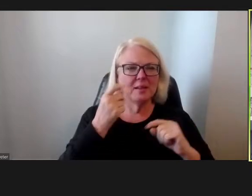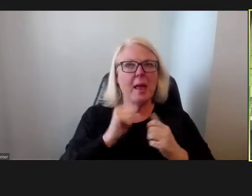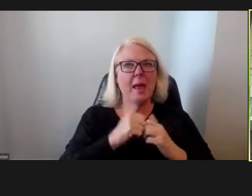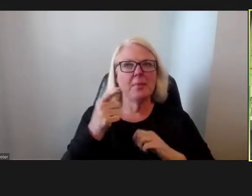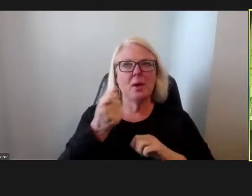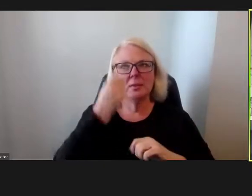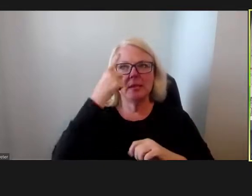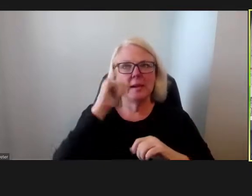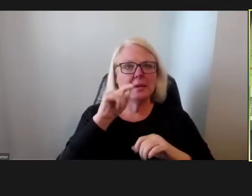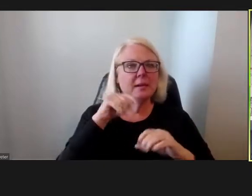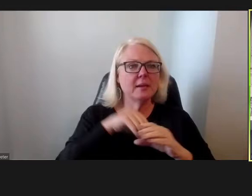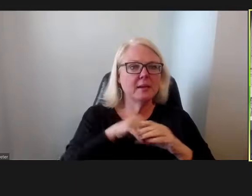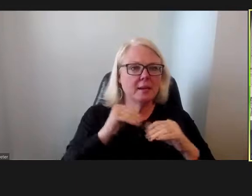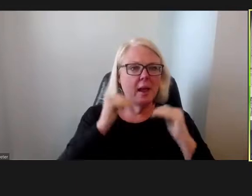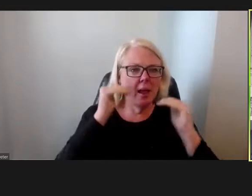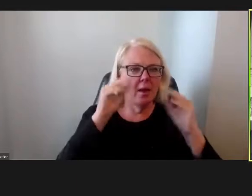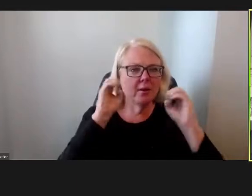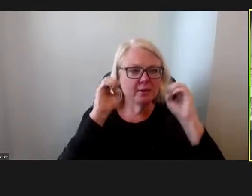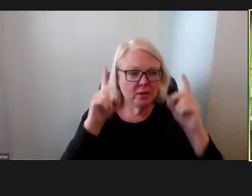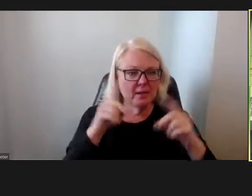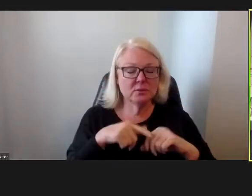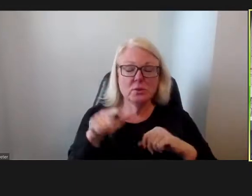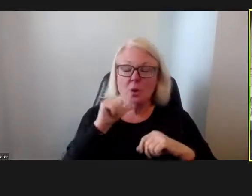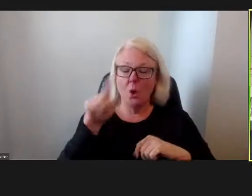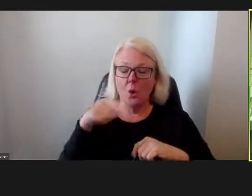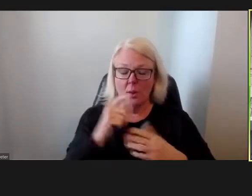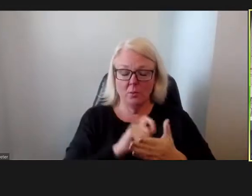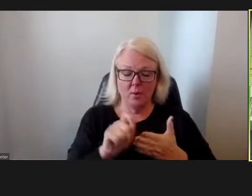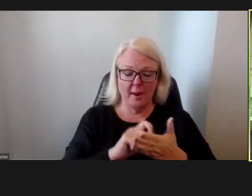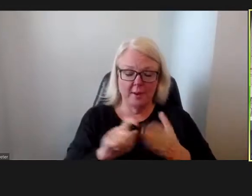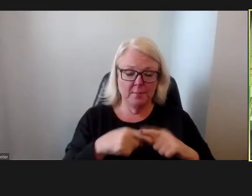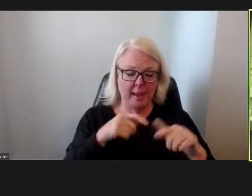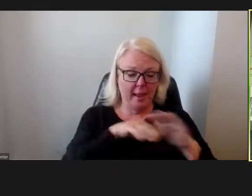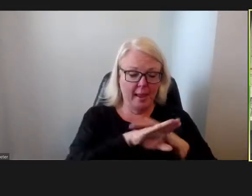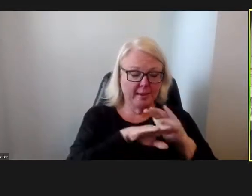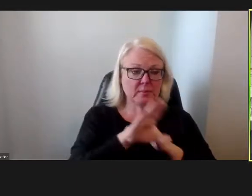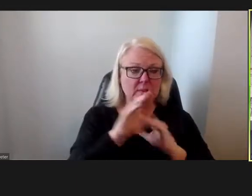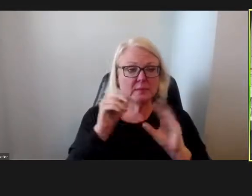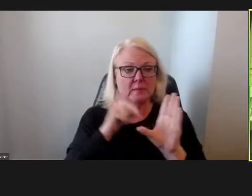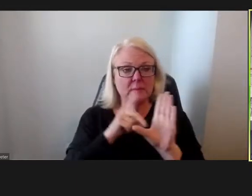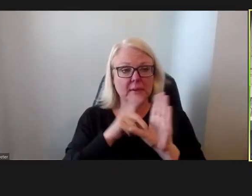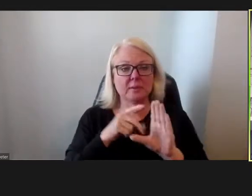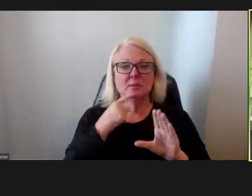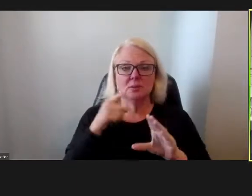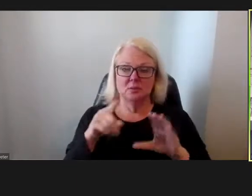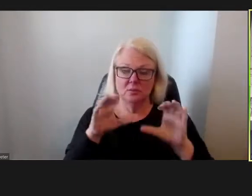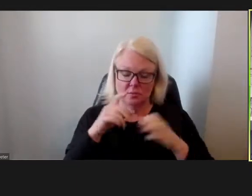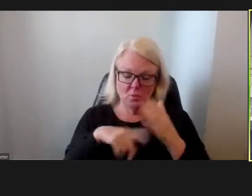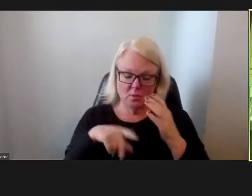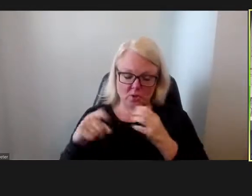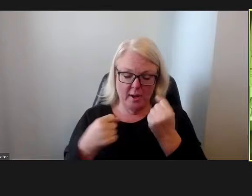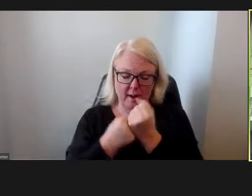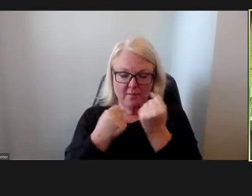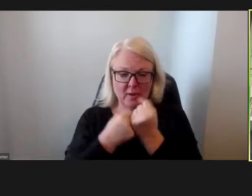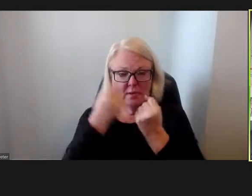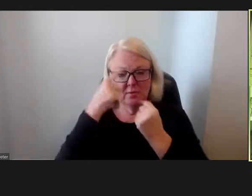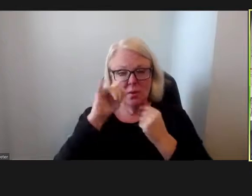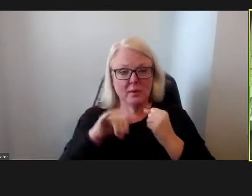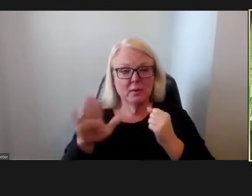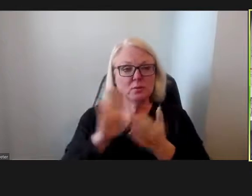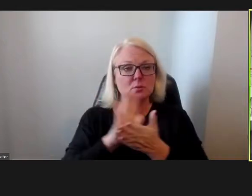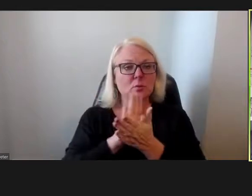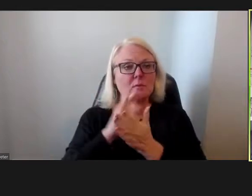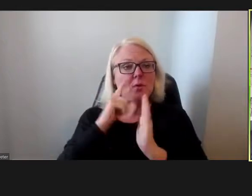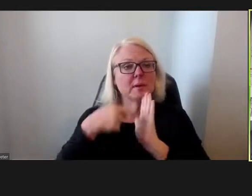education. Price doesn't just write about access and disability, she enacts what she advocates for. In Mad at School, for